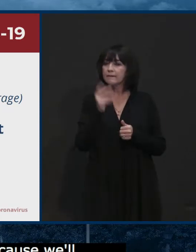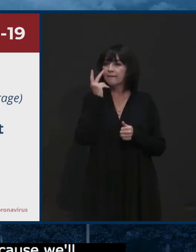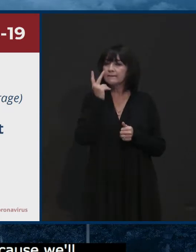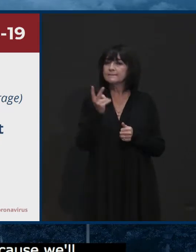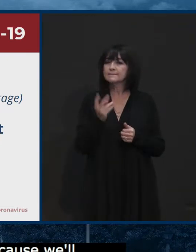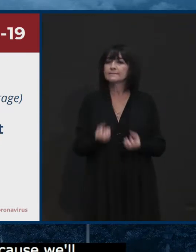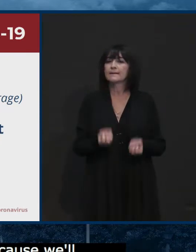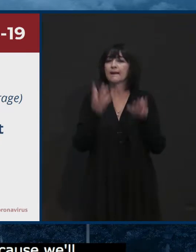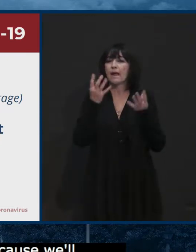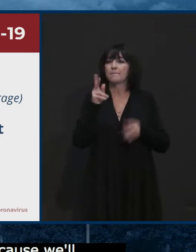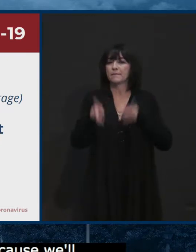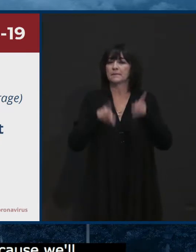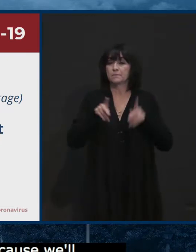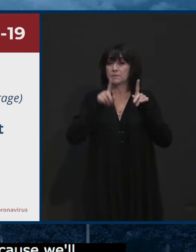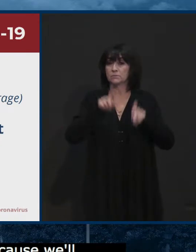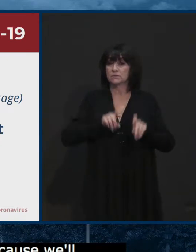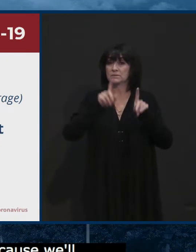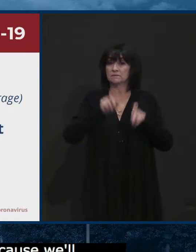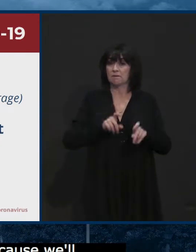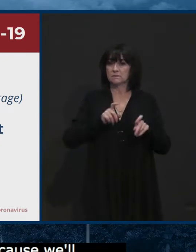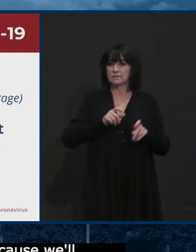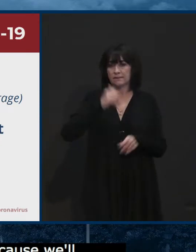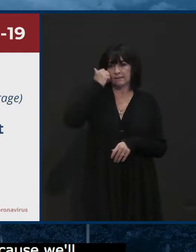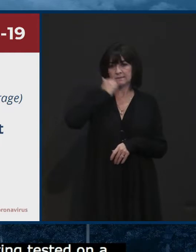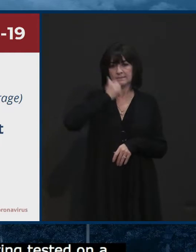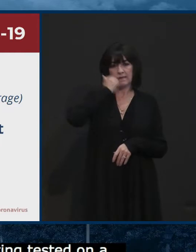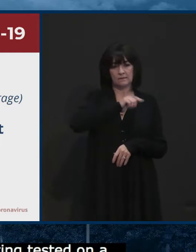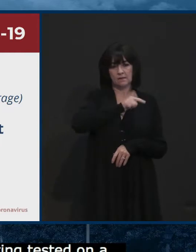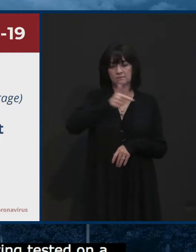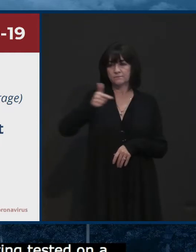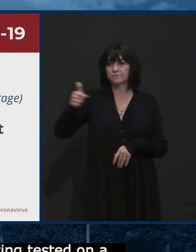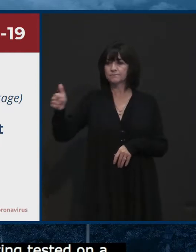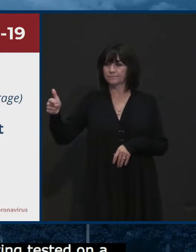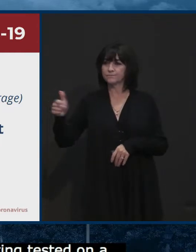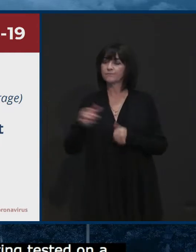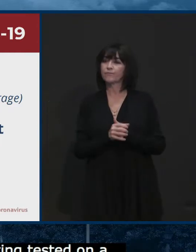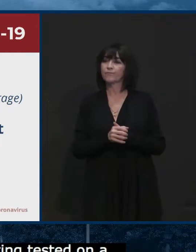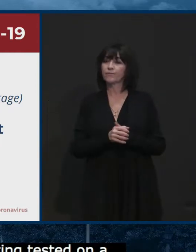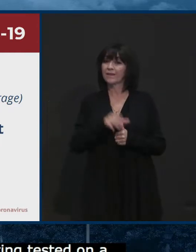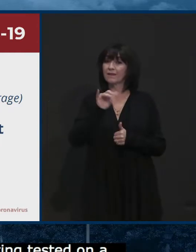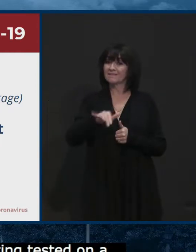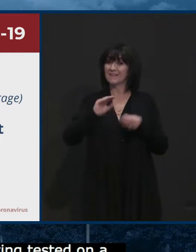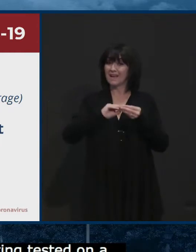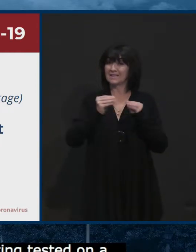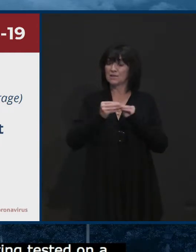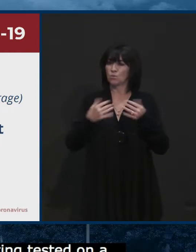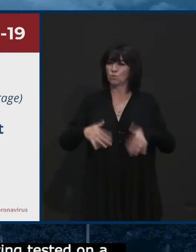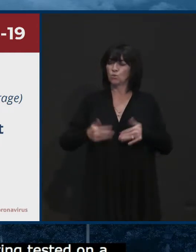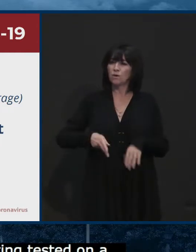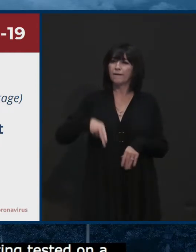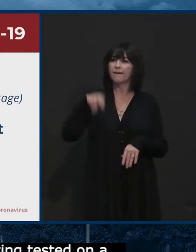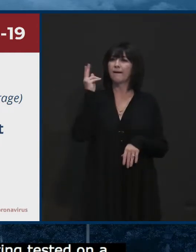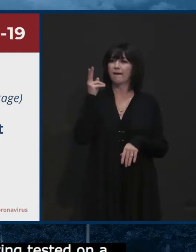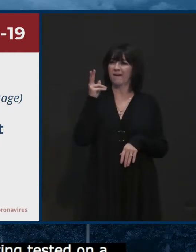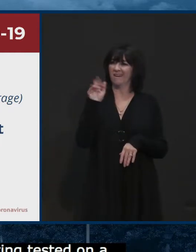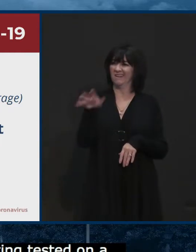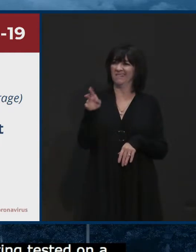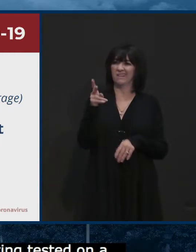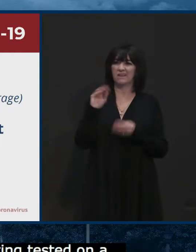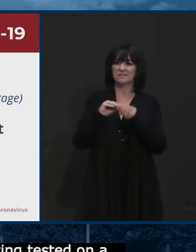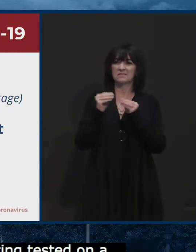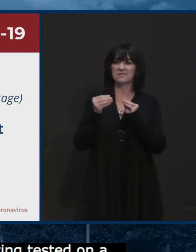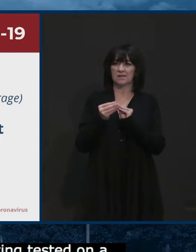basis. The number that's way too high is the number of new cases today at a 7-day moving average